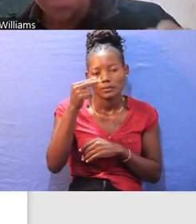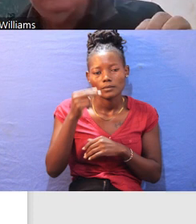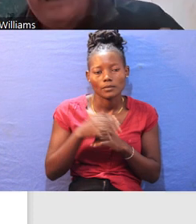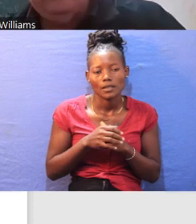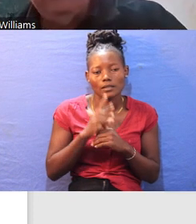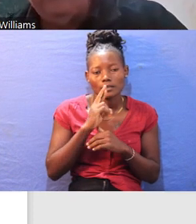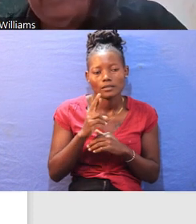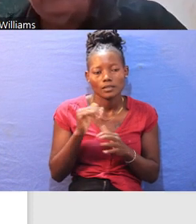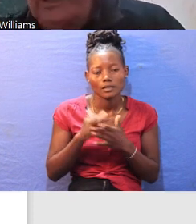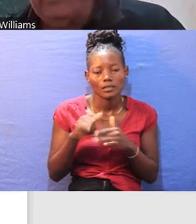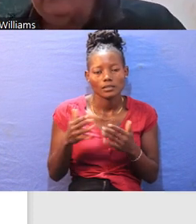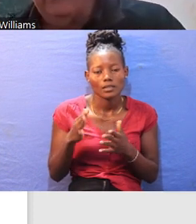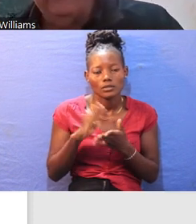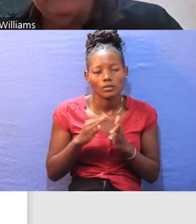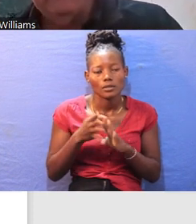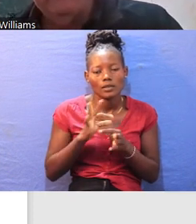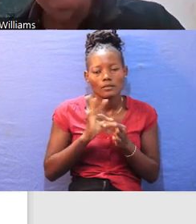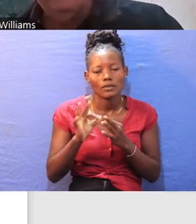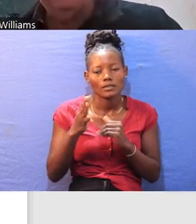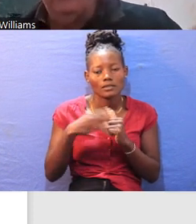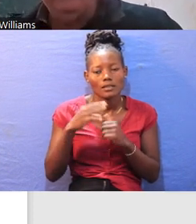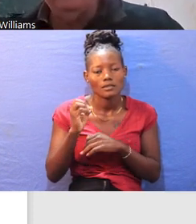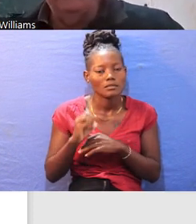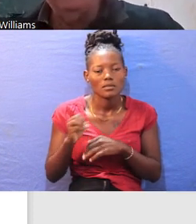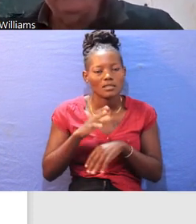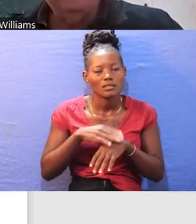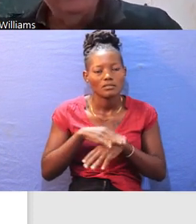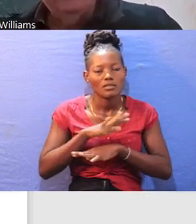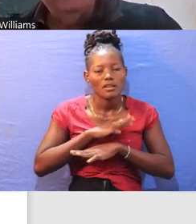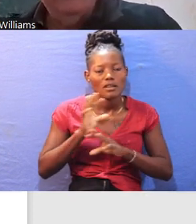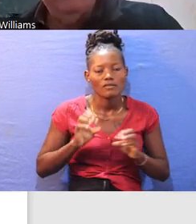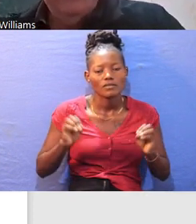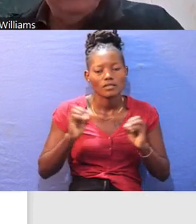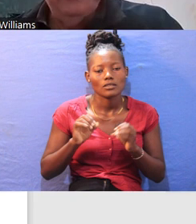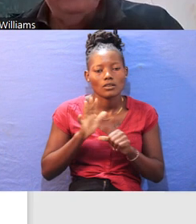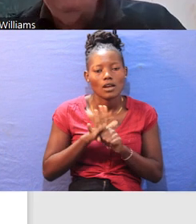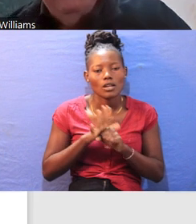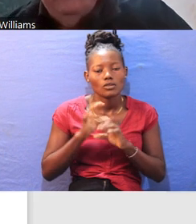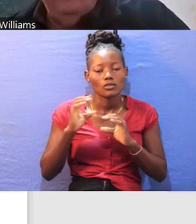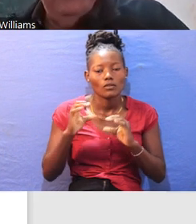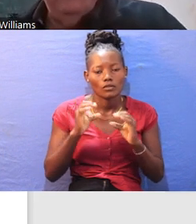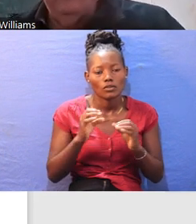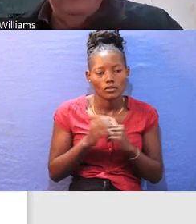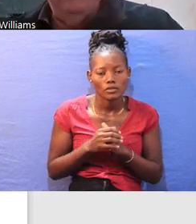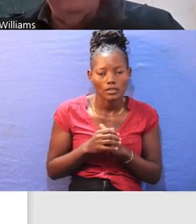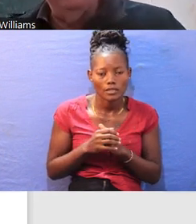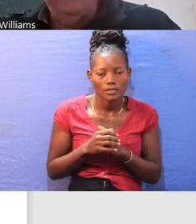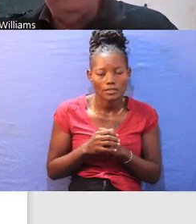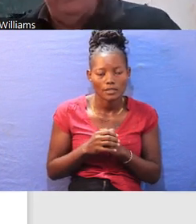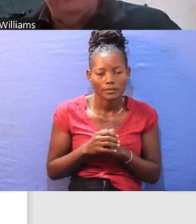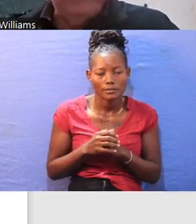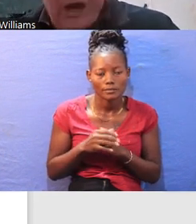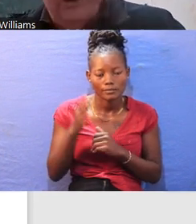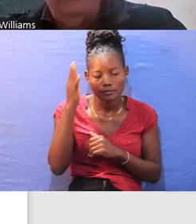fast. 90% is not good enough. And so many coaches will have their athletes run it,